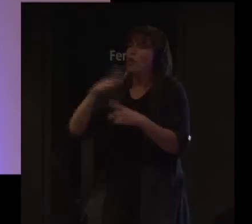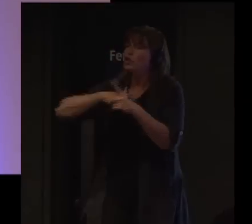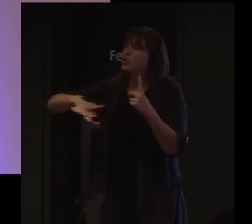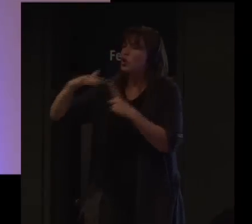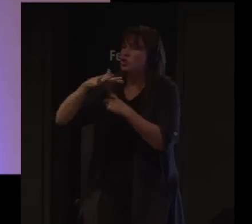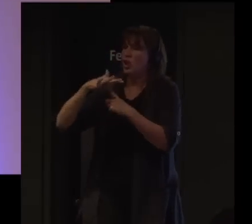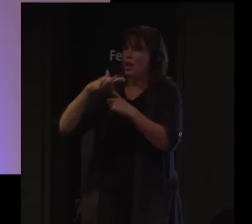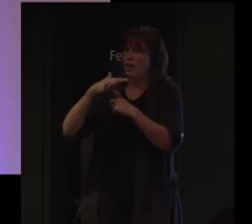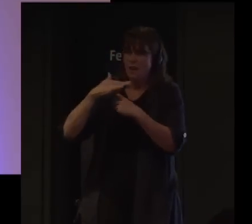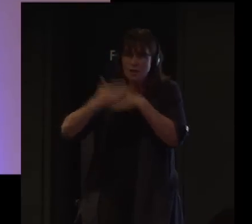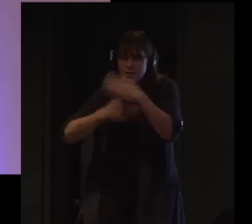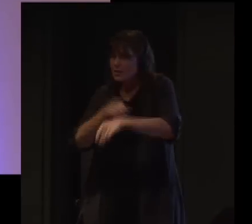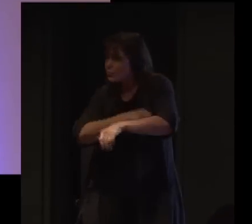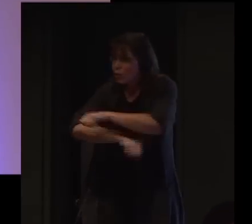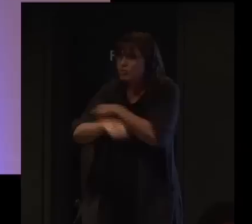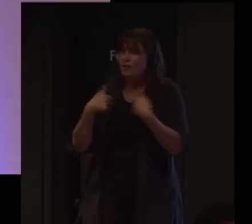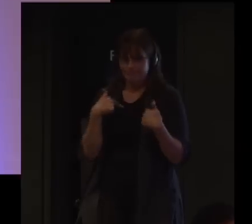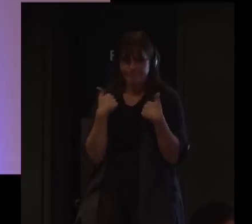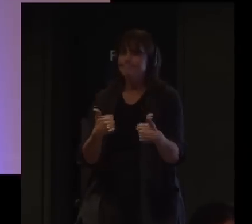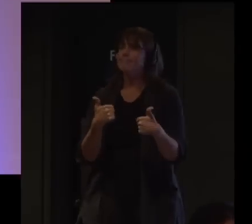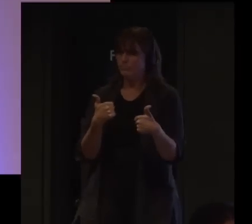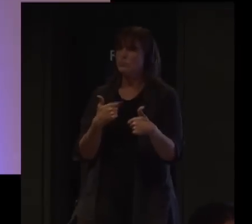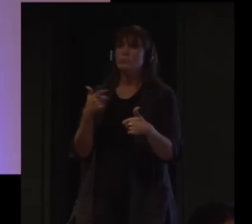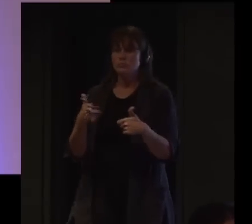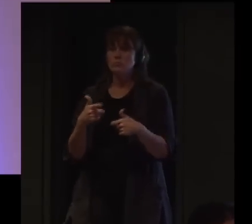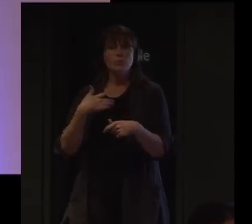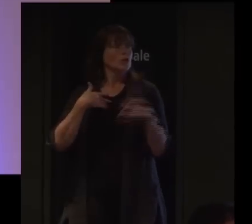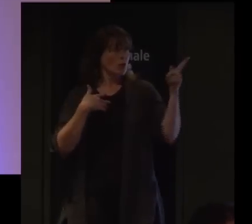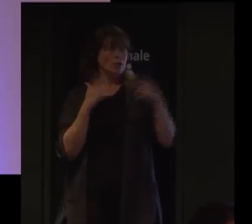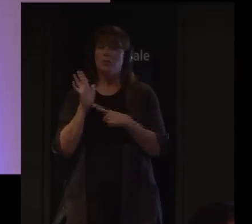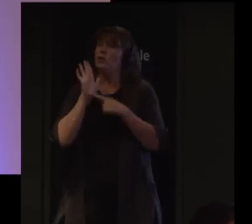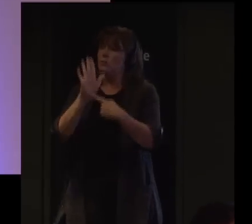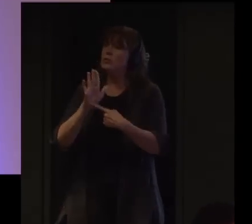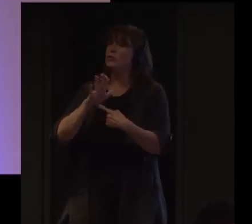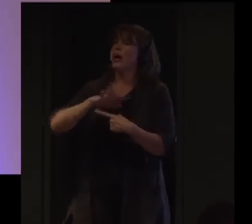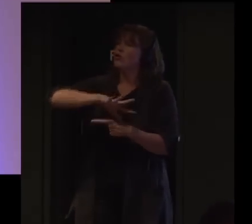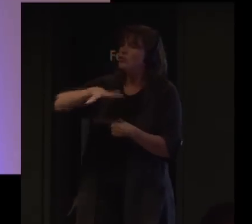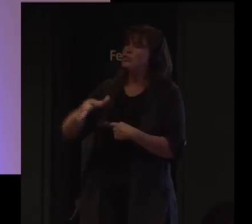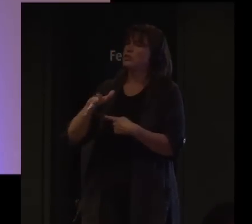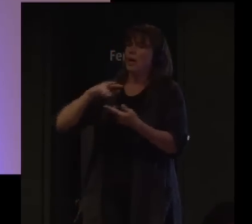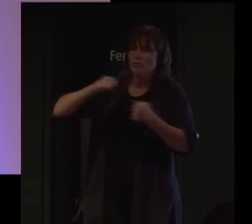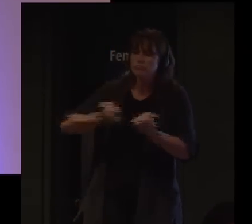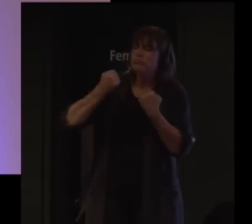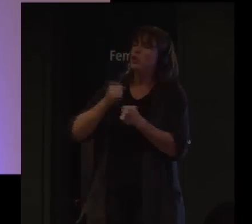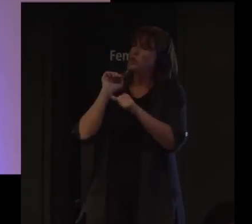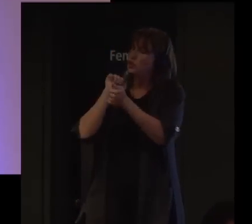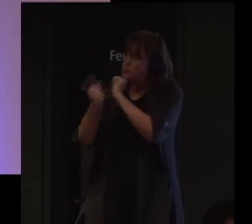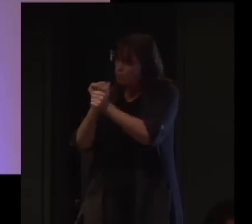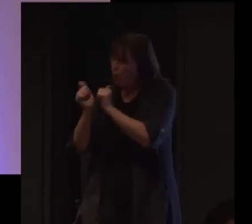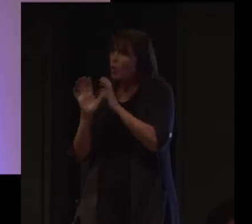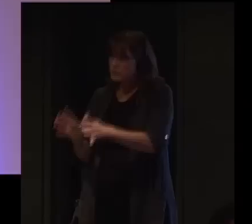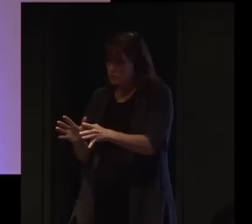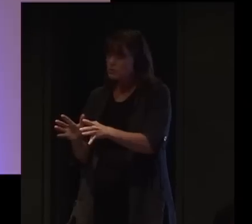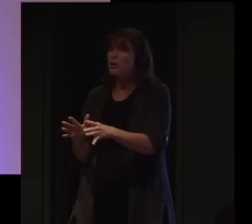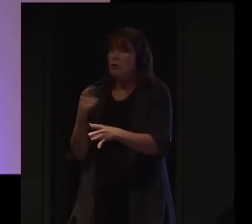This is something within the enlarged partial agreement on sport that I represent today. We have been dealing with a certain number